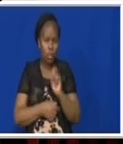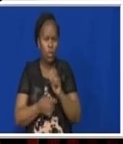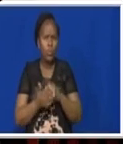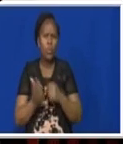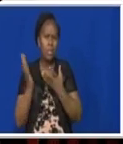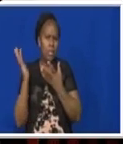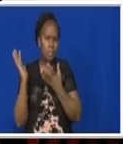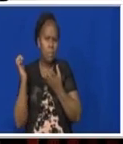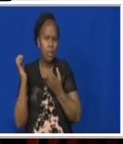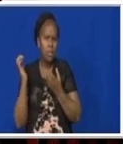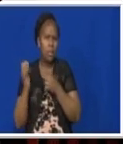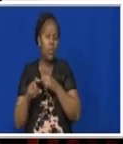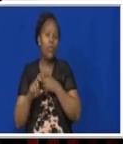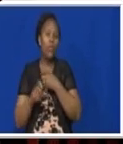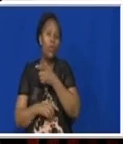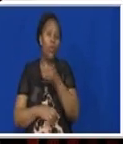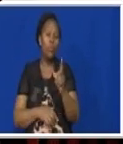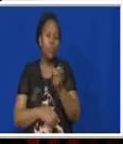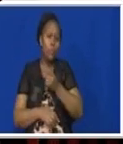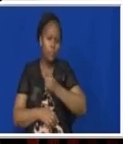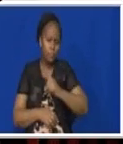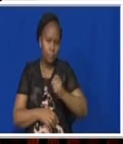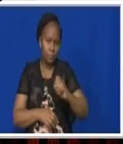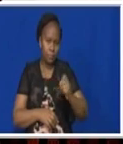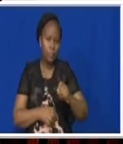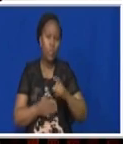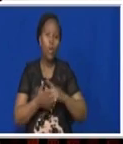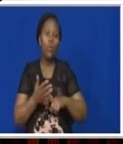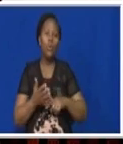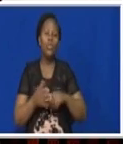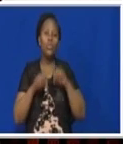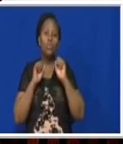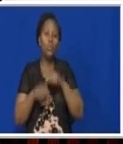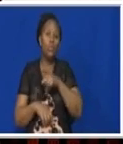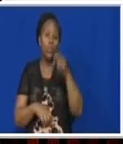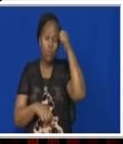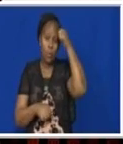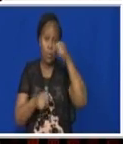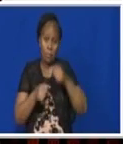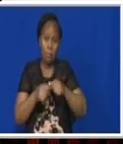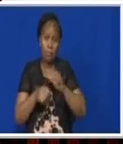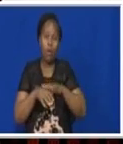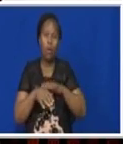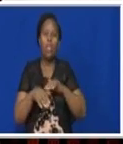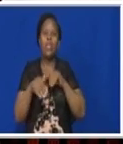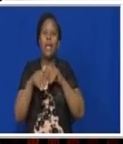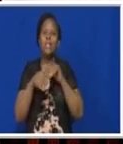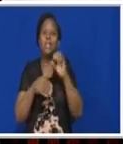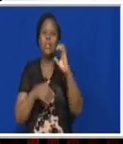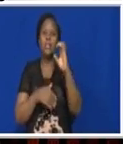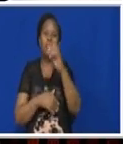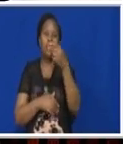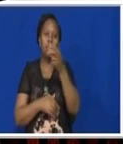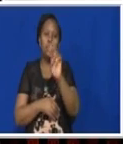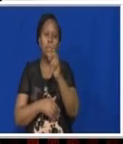expected from you, write what you can be able to remember on that flow chart.